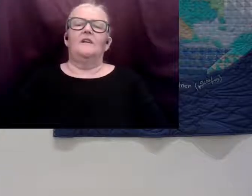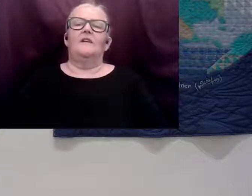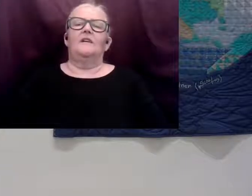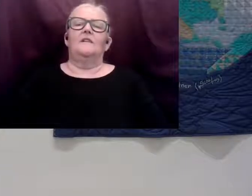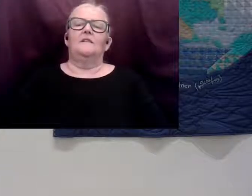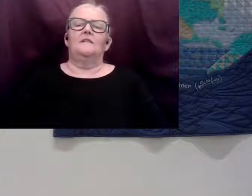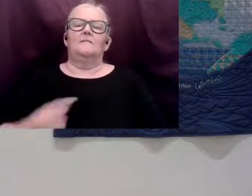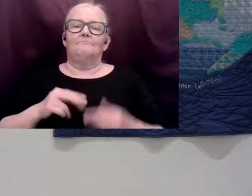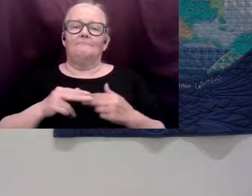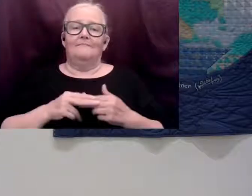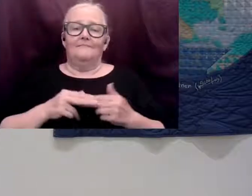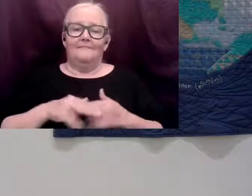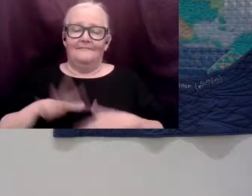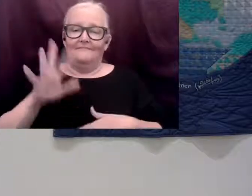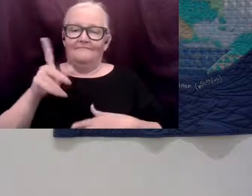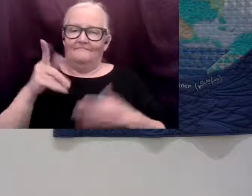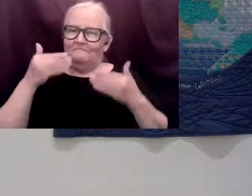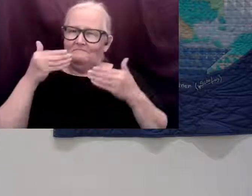Kindle a